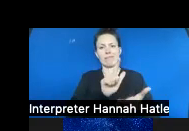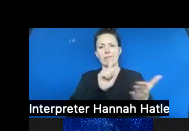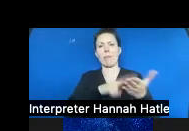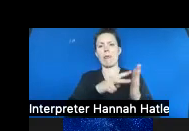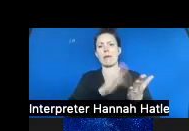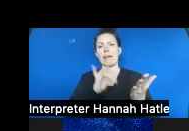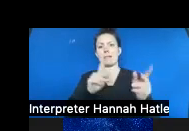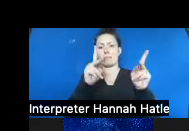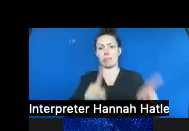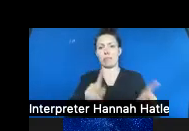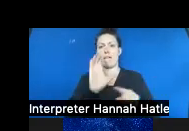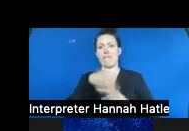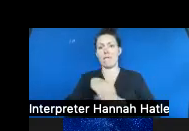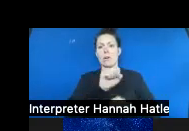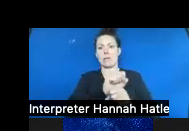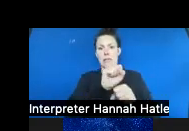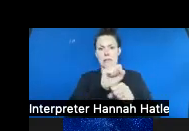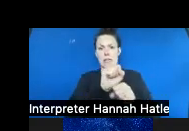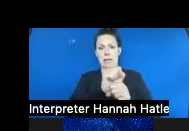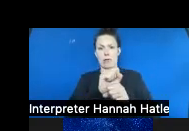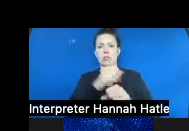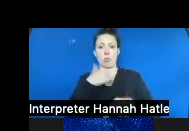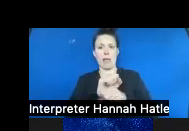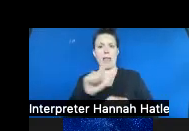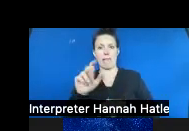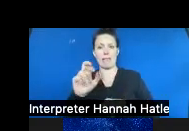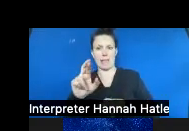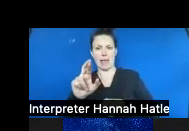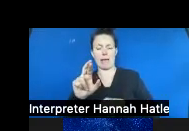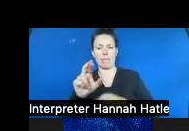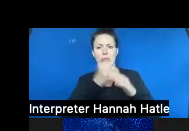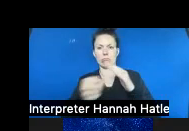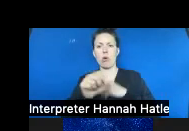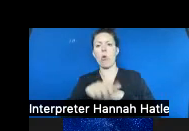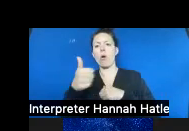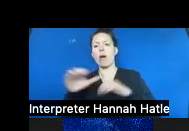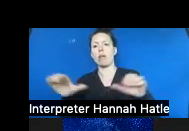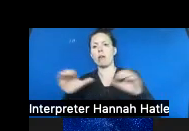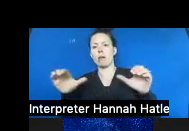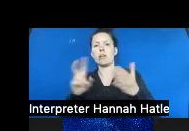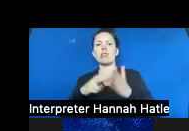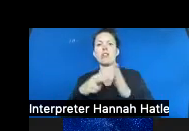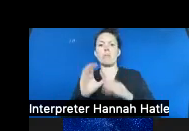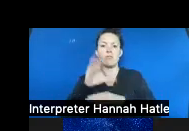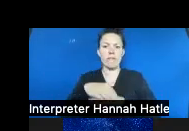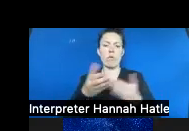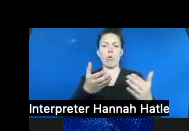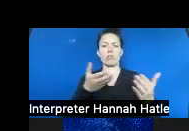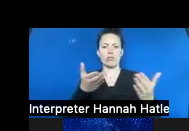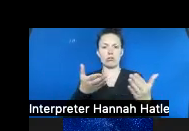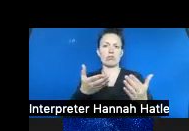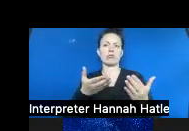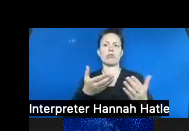for labor, right? You have labor trafficking, other acts of service like indentured servitude and